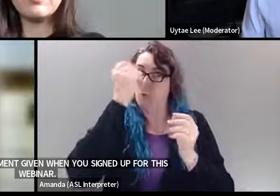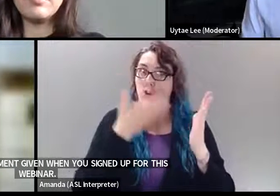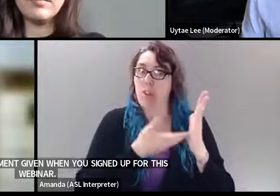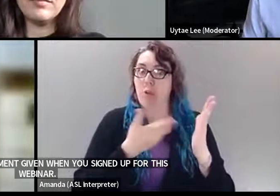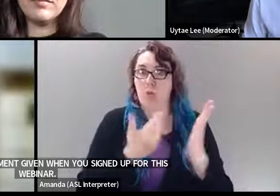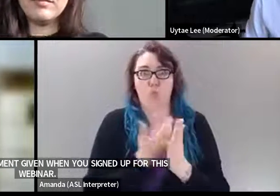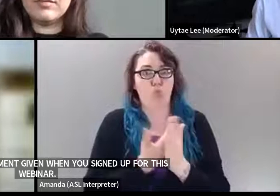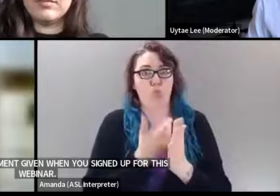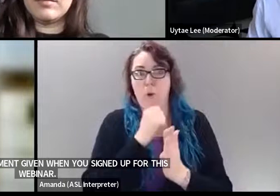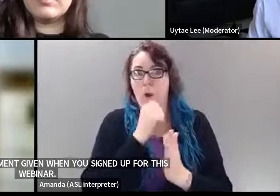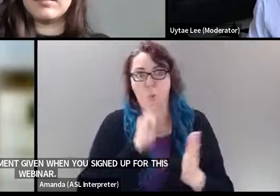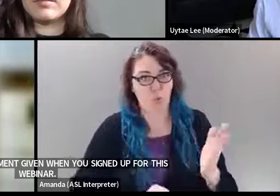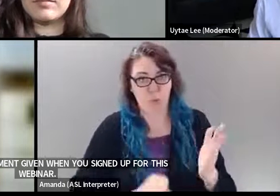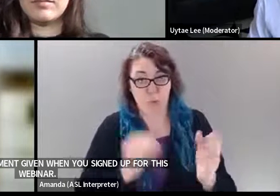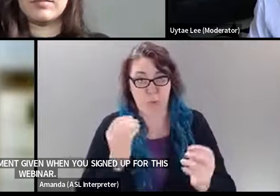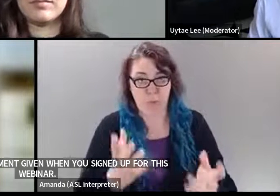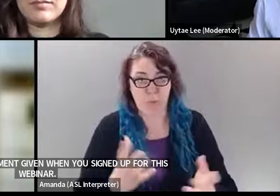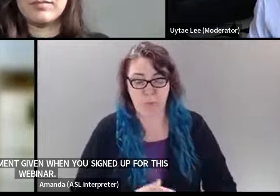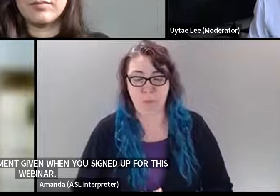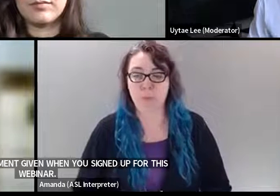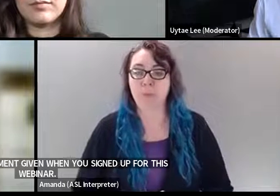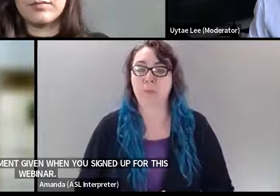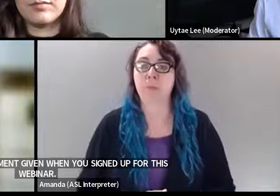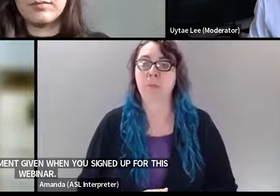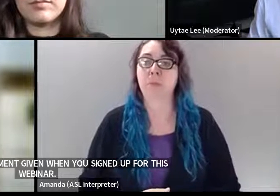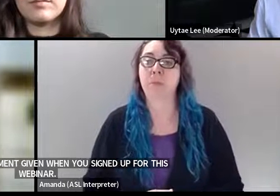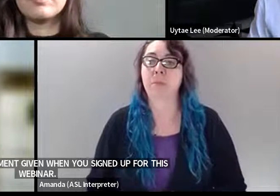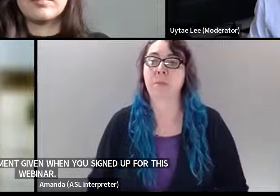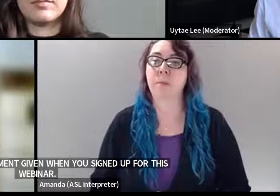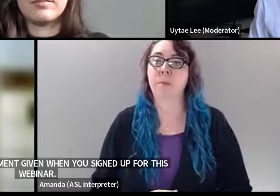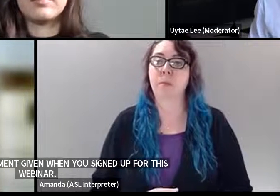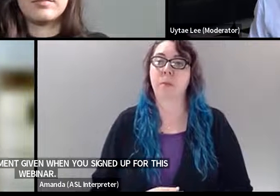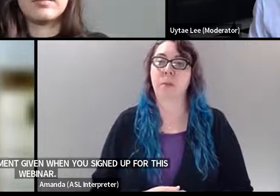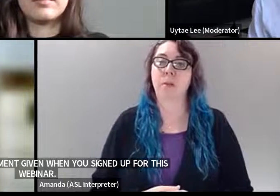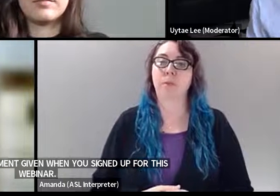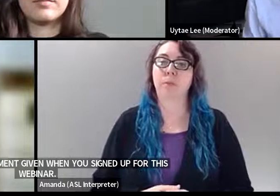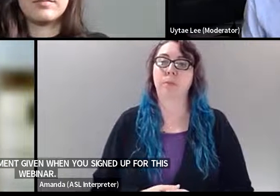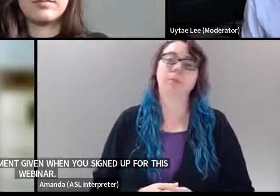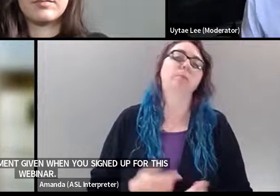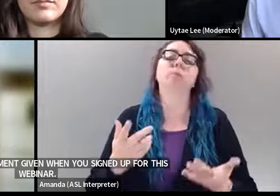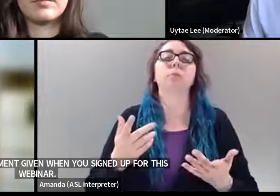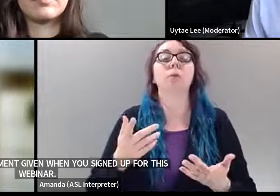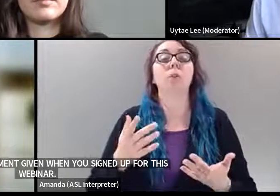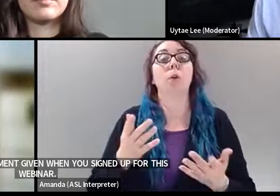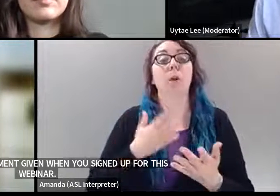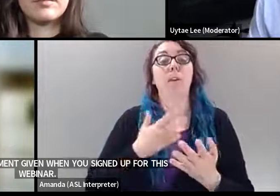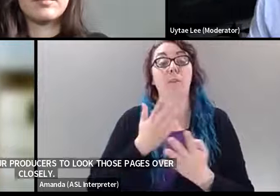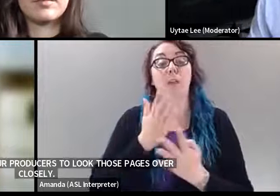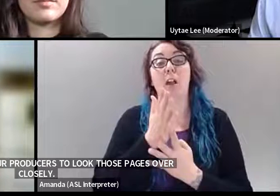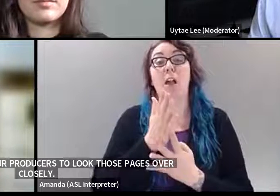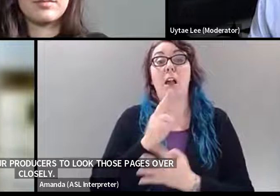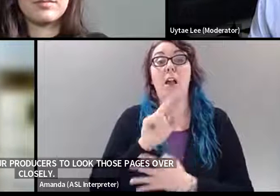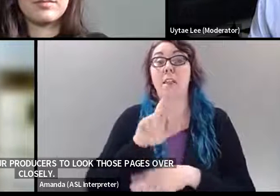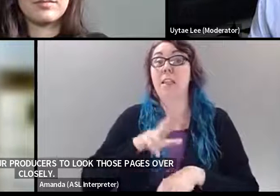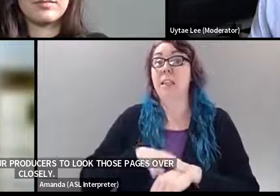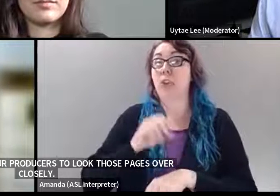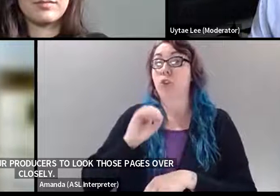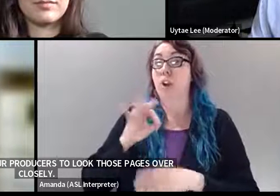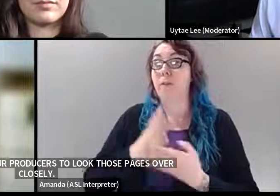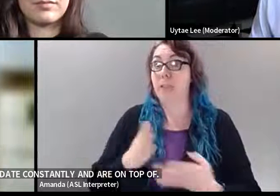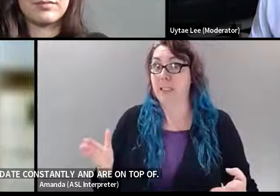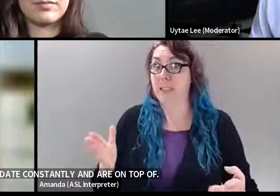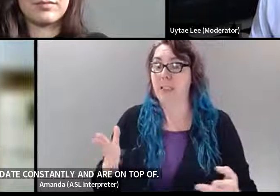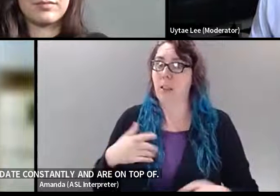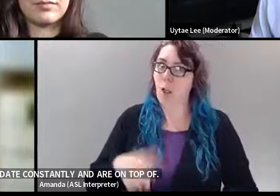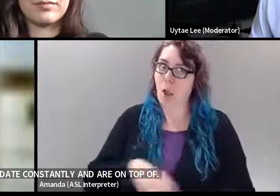And in documentary, there are a few different buckets. There's the nature of things, our long-running nature series. And I'll just be